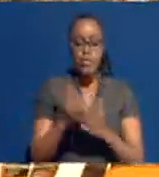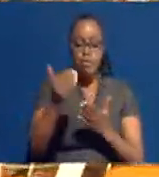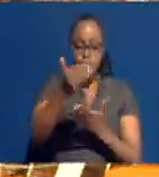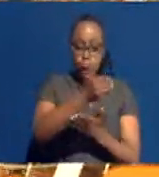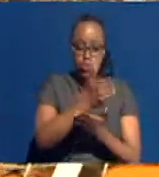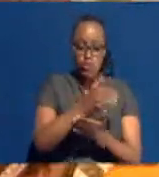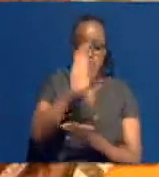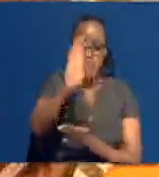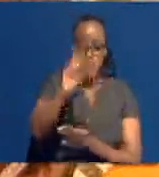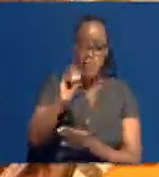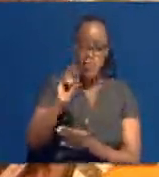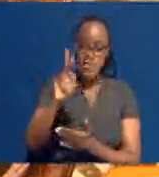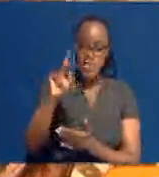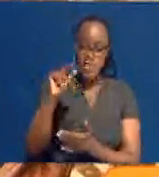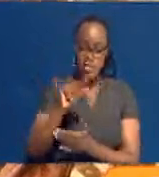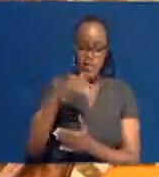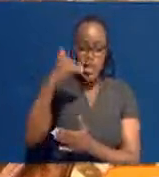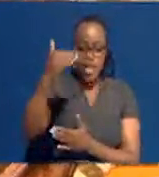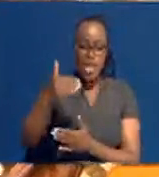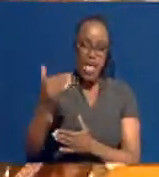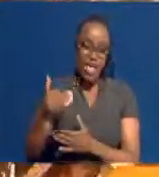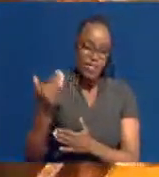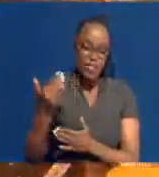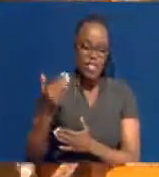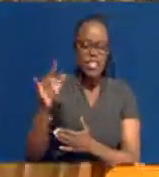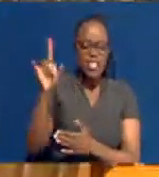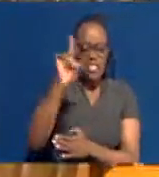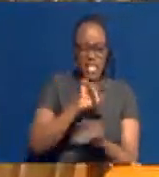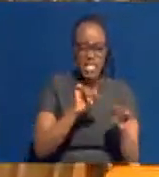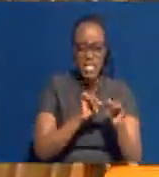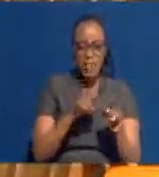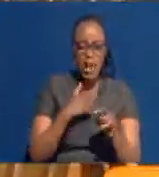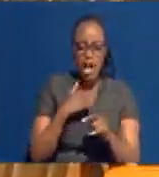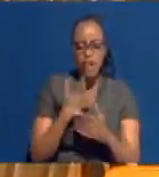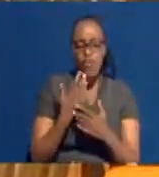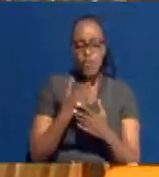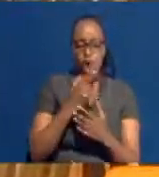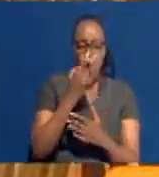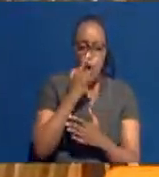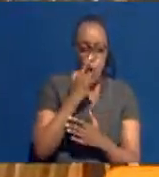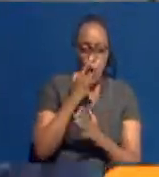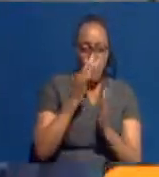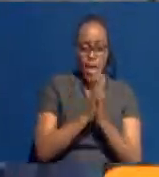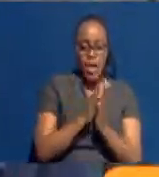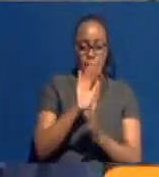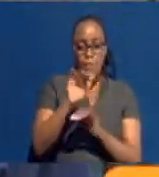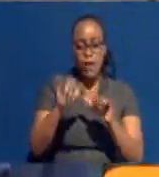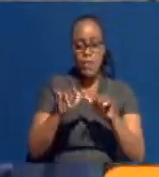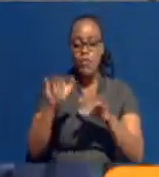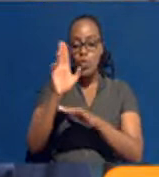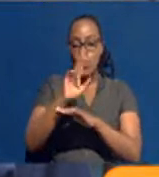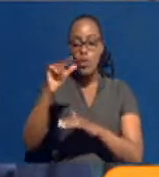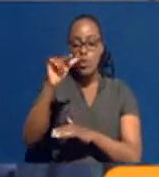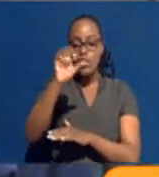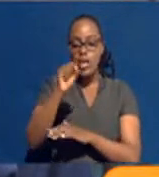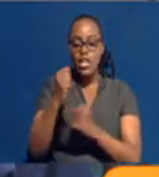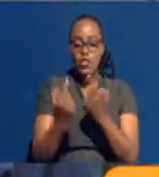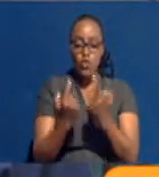40 kilos of the chicken waste daily, enough to run his home and farm. We use the gas for